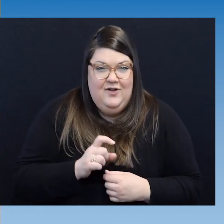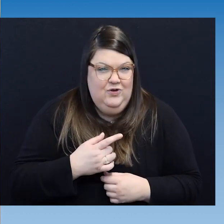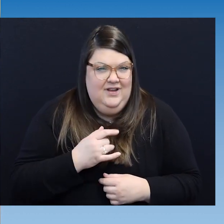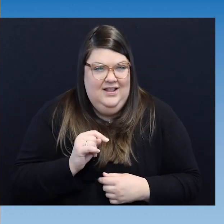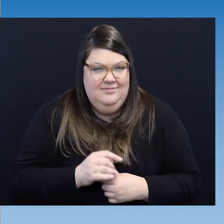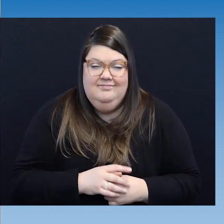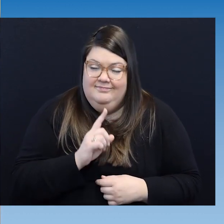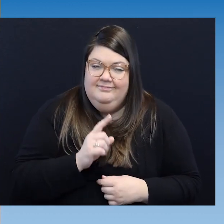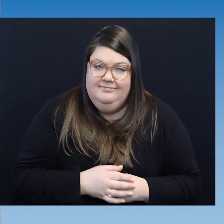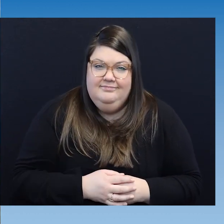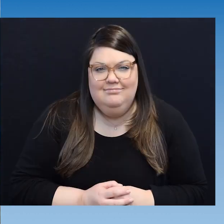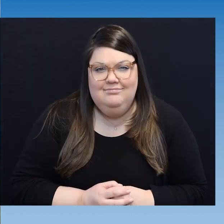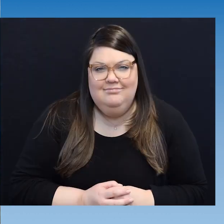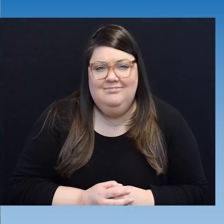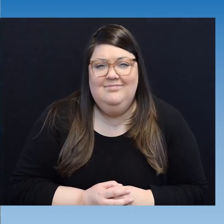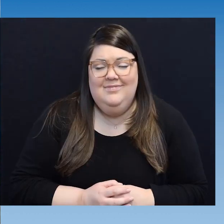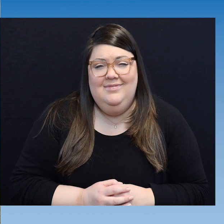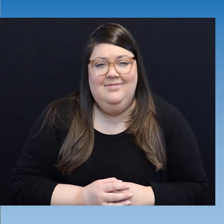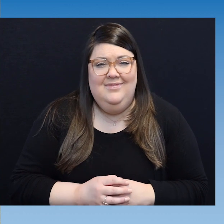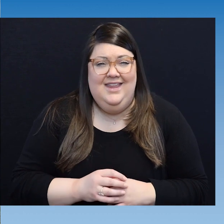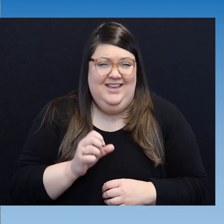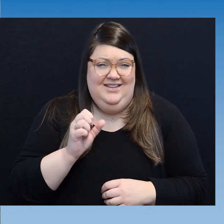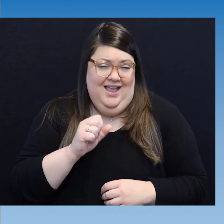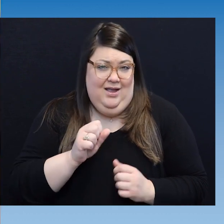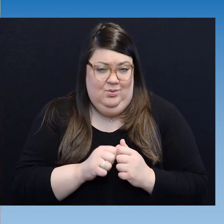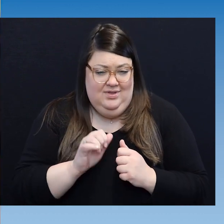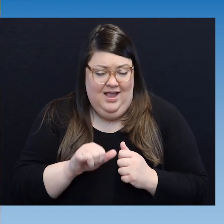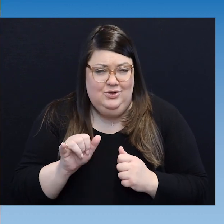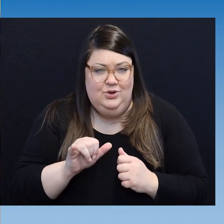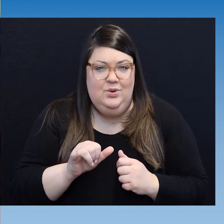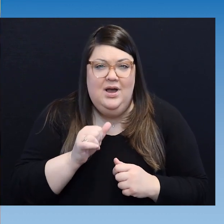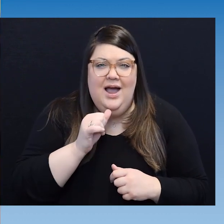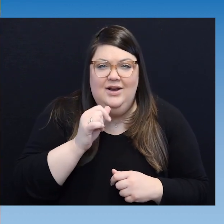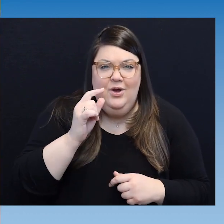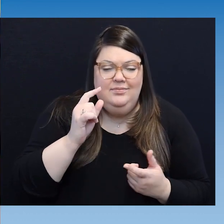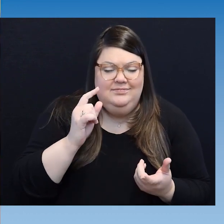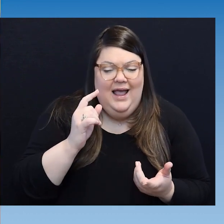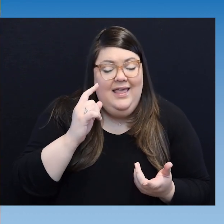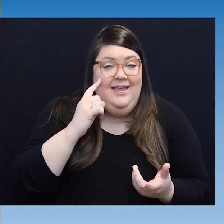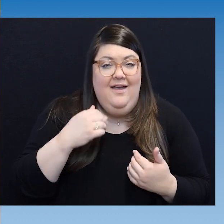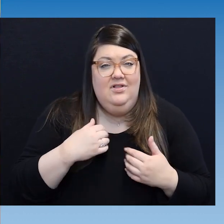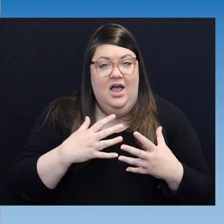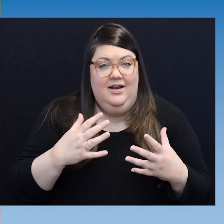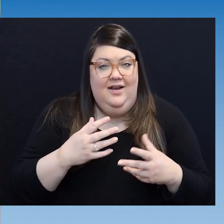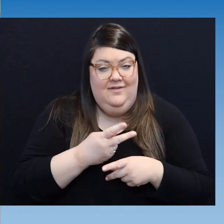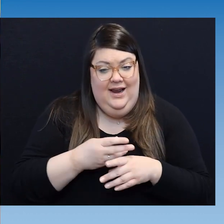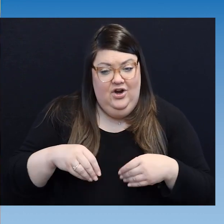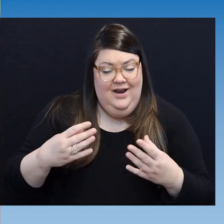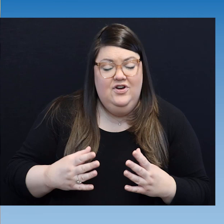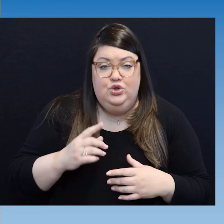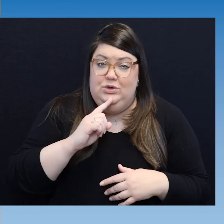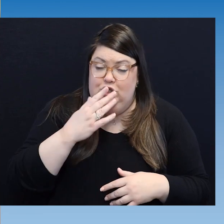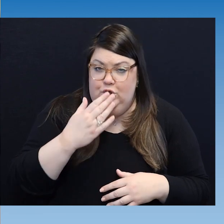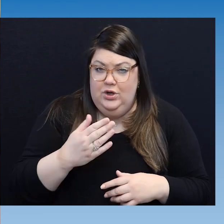Yeah. And to piggyback off of that, I really don't think that, like, you have a lot of caregivers that are really good caregivers,